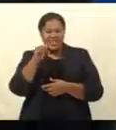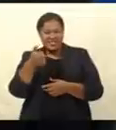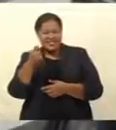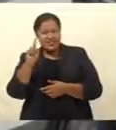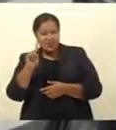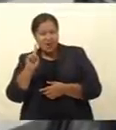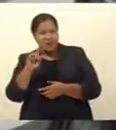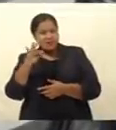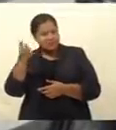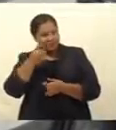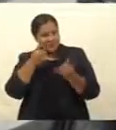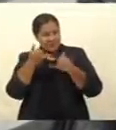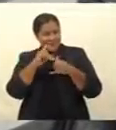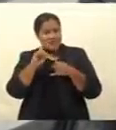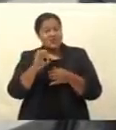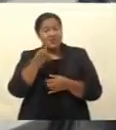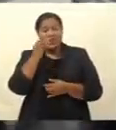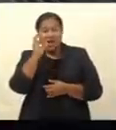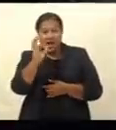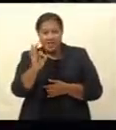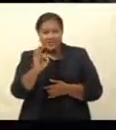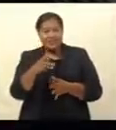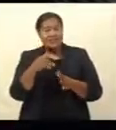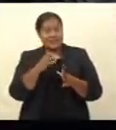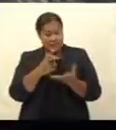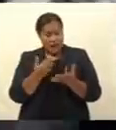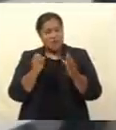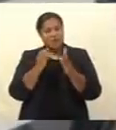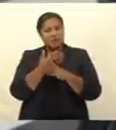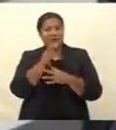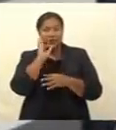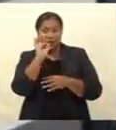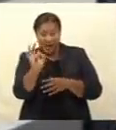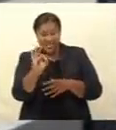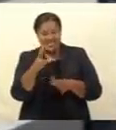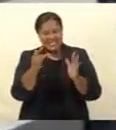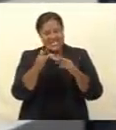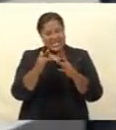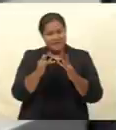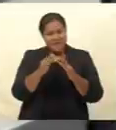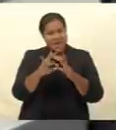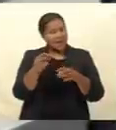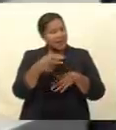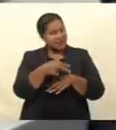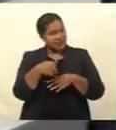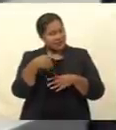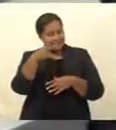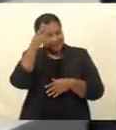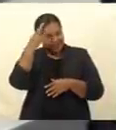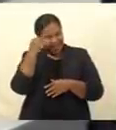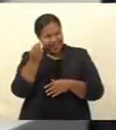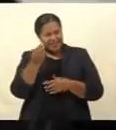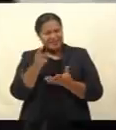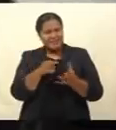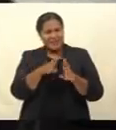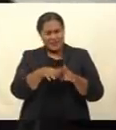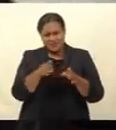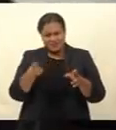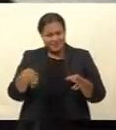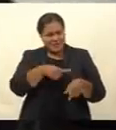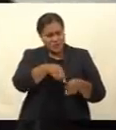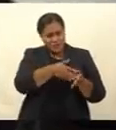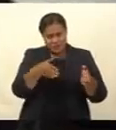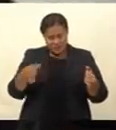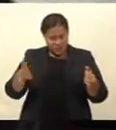helpline. The request that will be made via email must include your name address, Suva-Nosori lockdown zone,